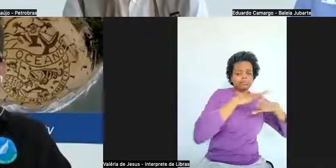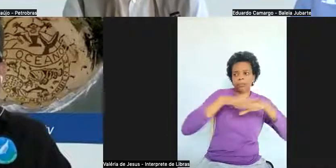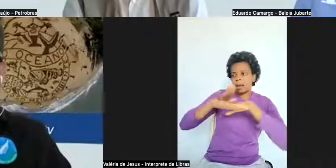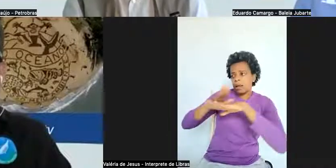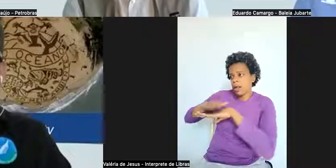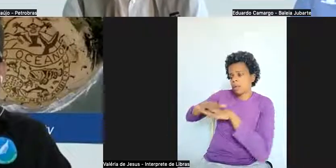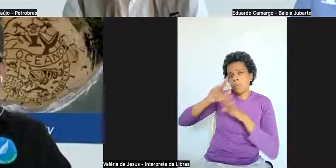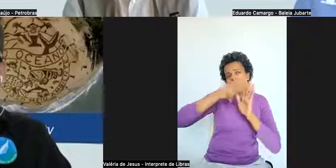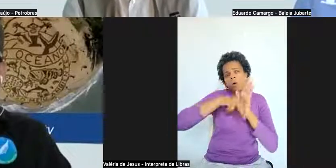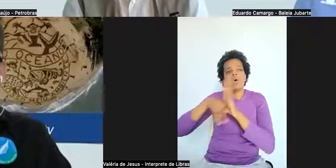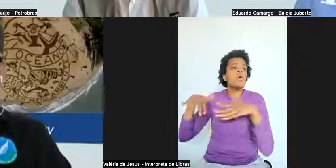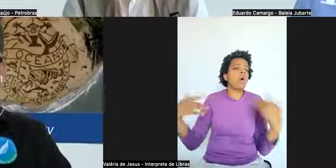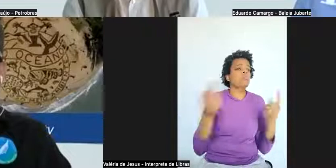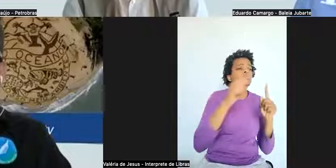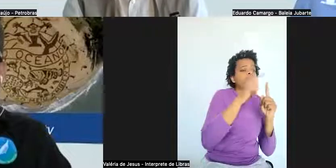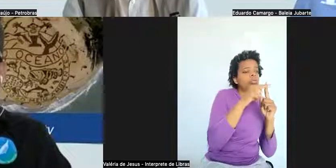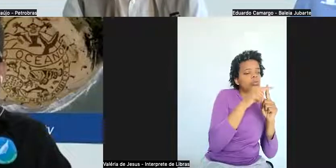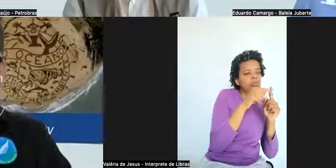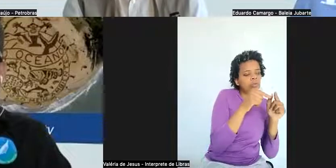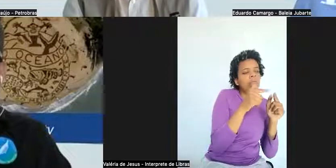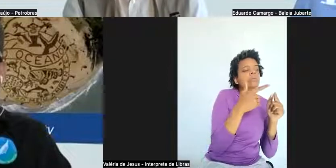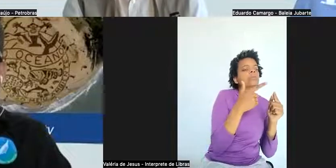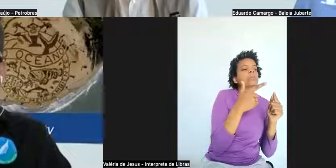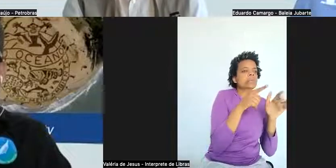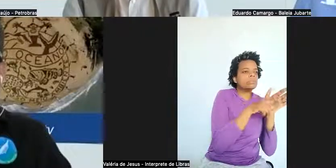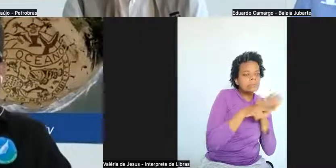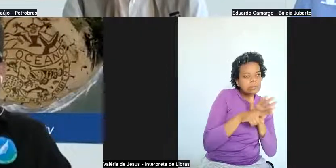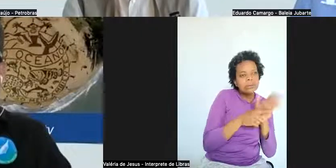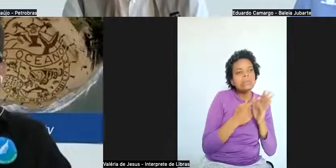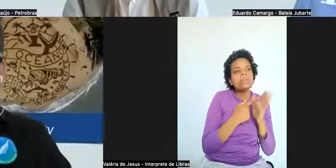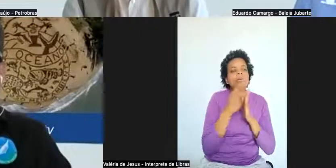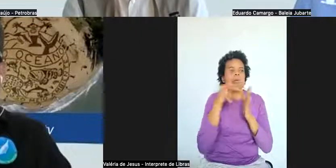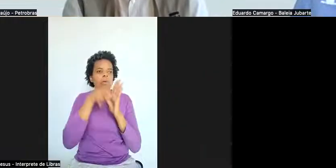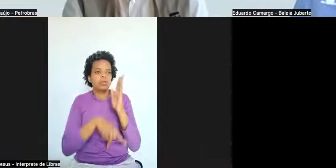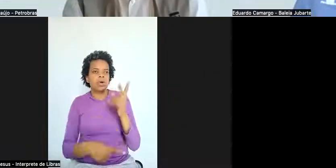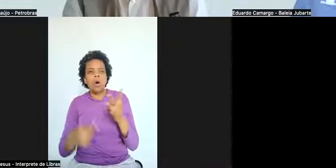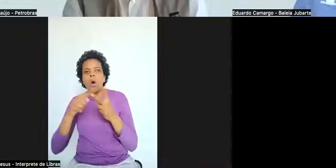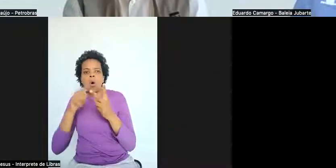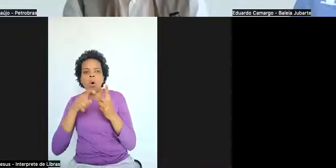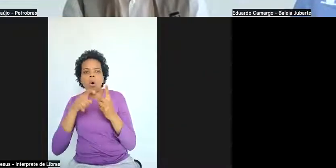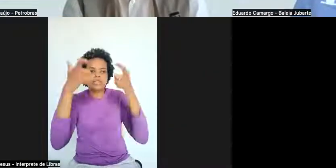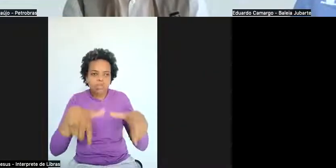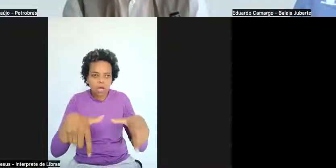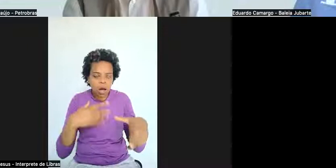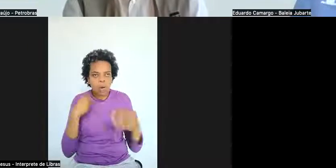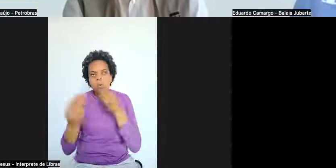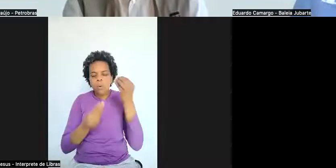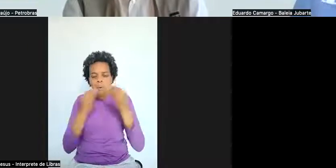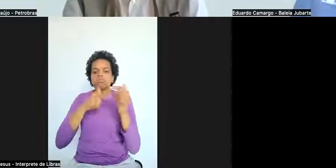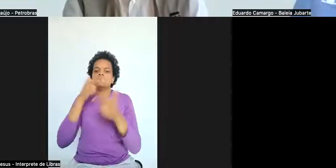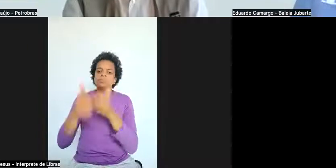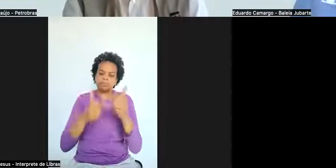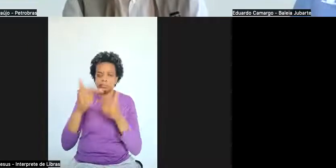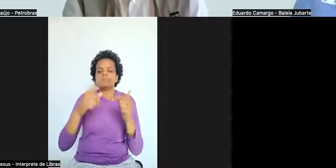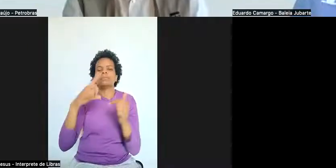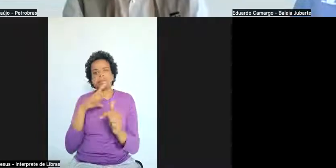have something in common, but they also have their uniqueness according to the species they work with and the region